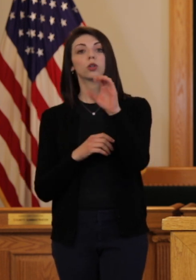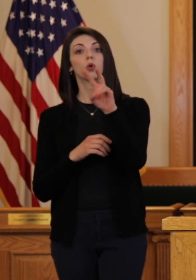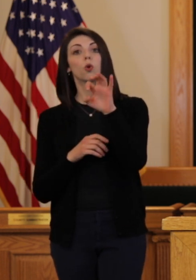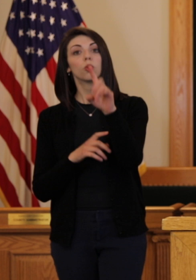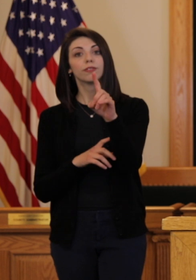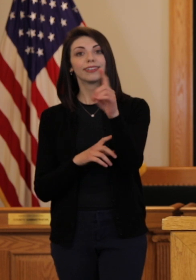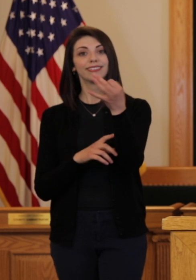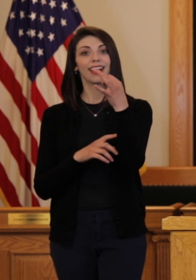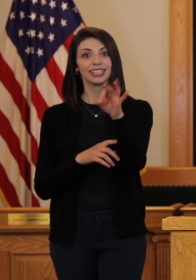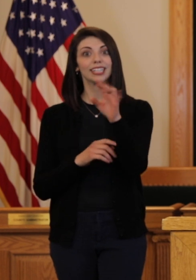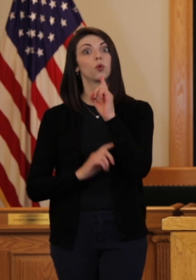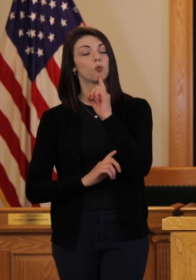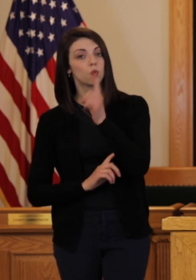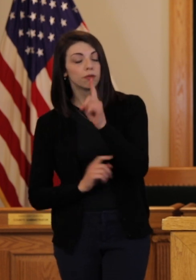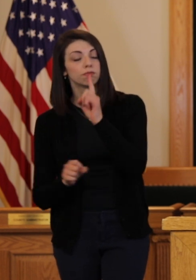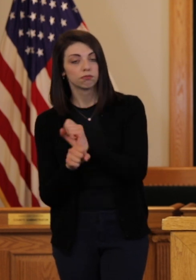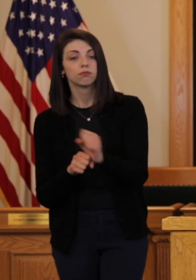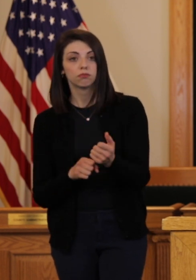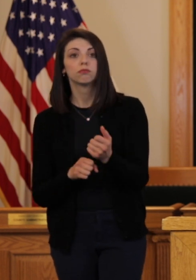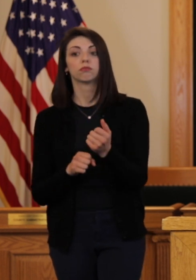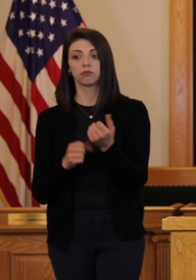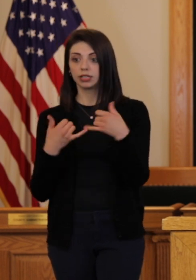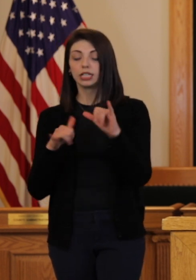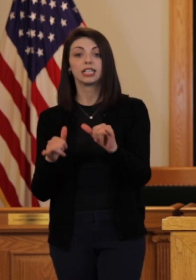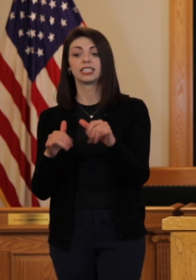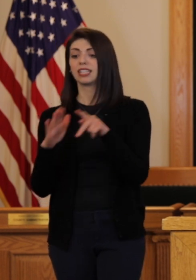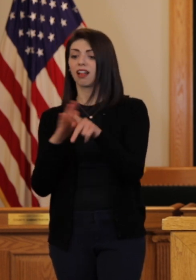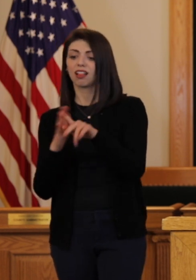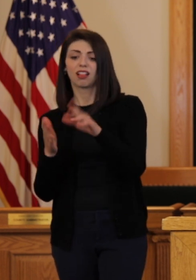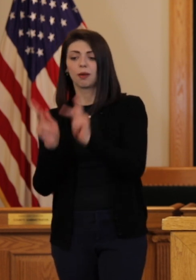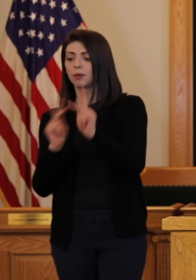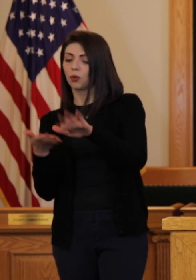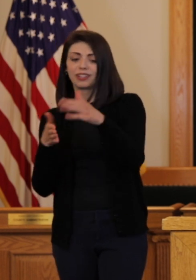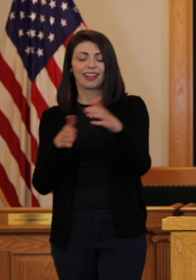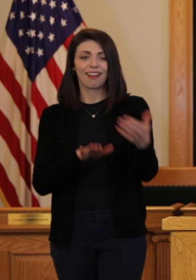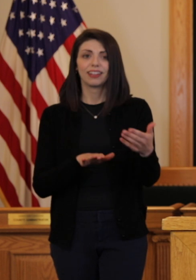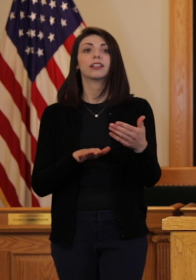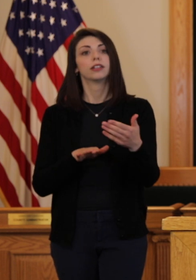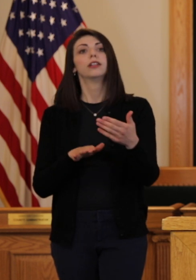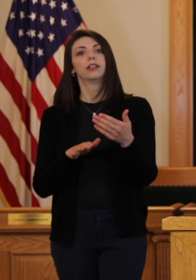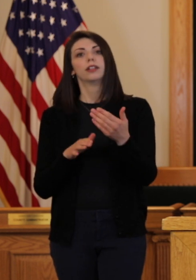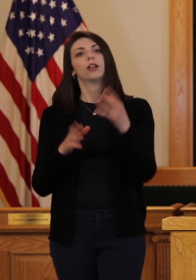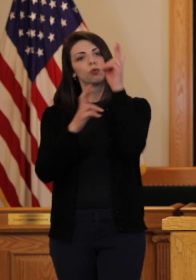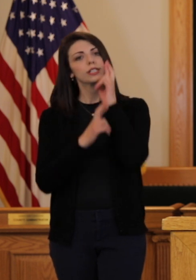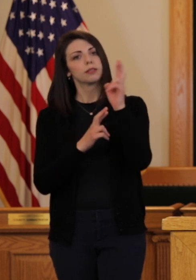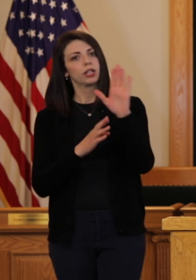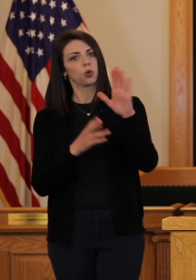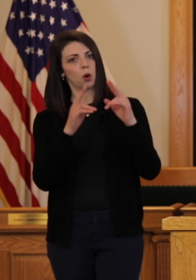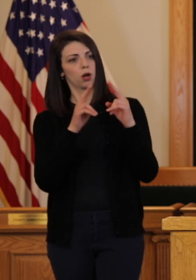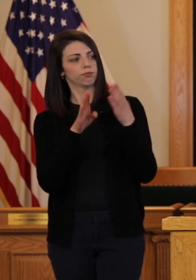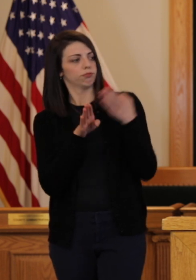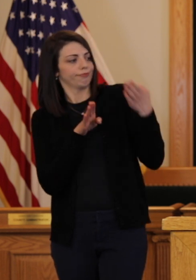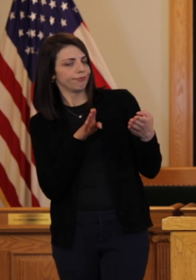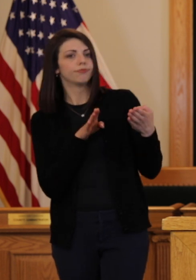It continues to take lives and cause devastating sickness in our community. Please have respect for your neighbors. Take personal responsibility